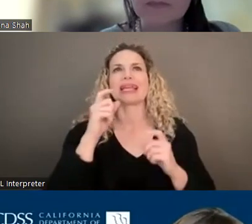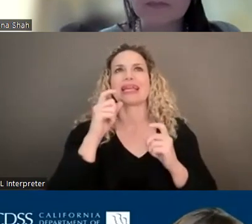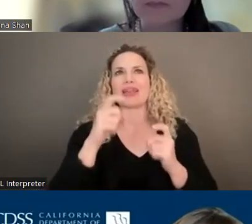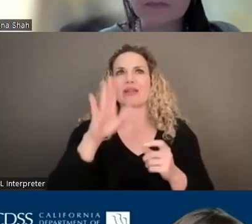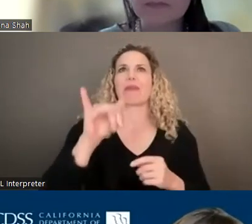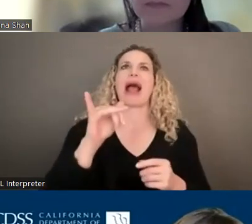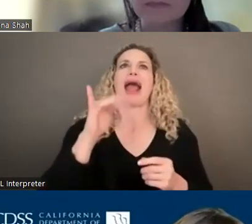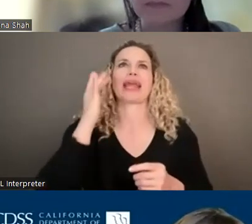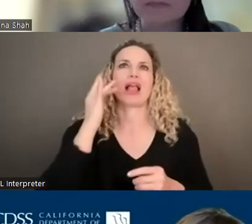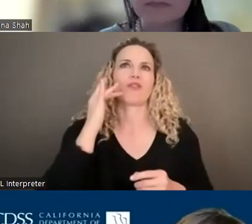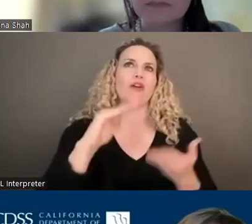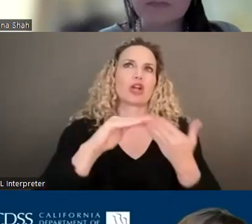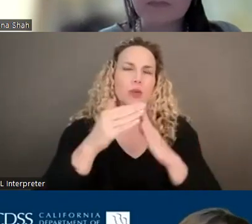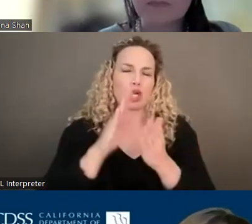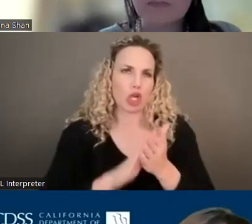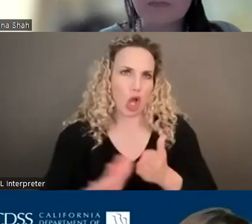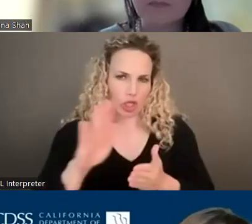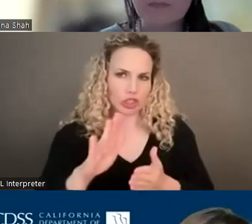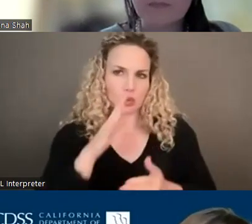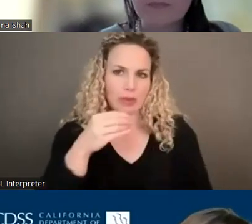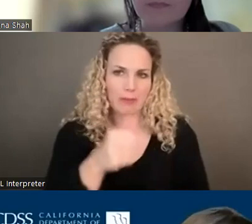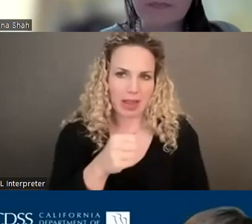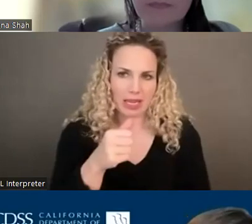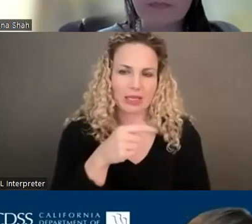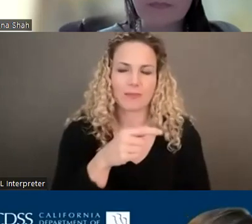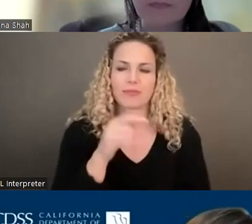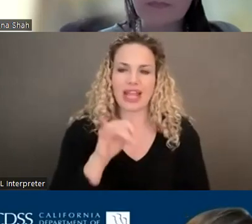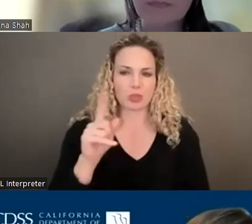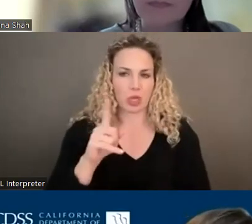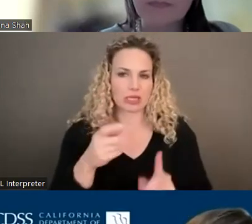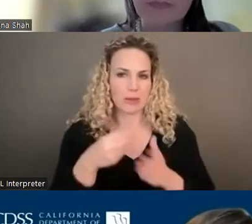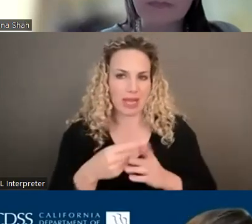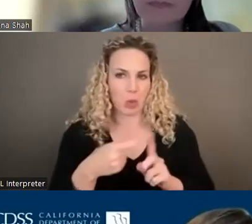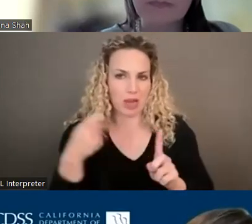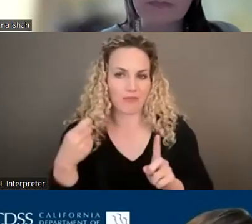Colleges. So just to provide a little level setting,